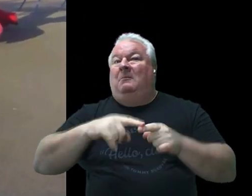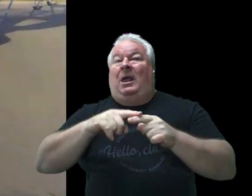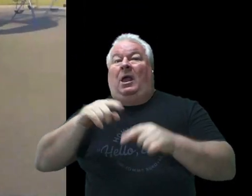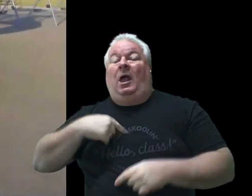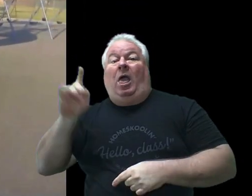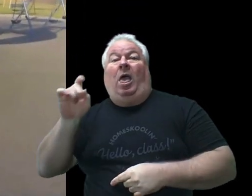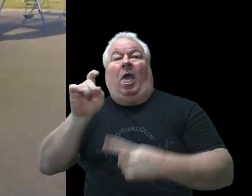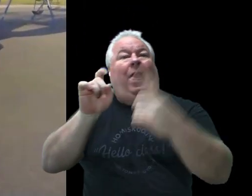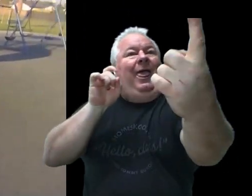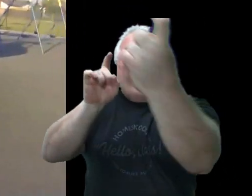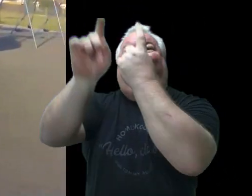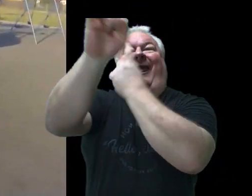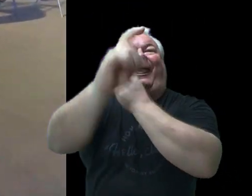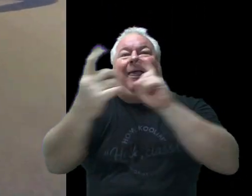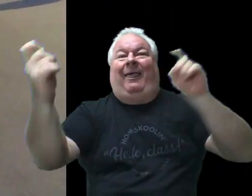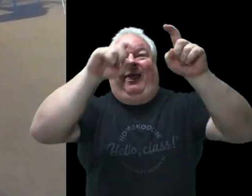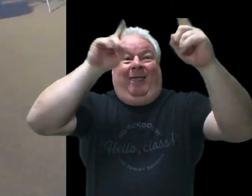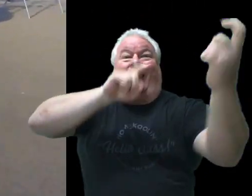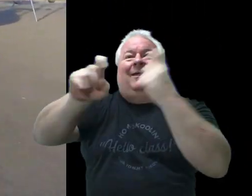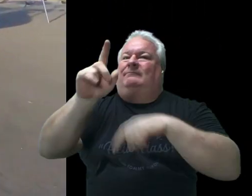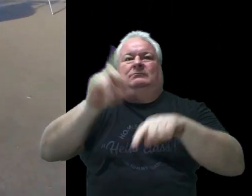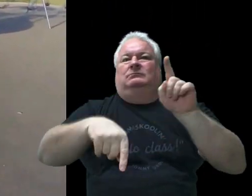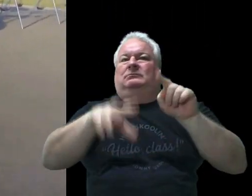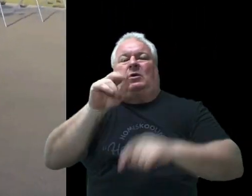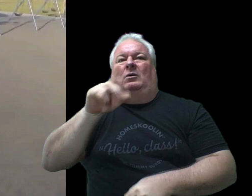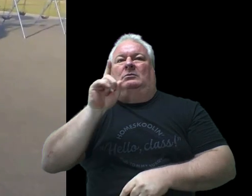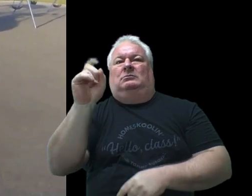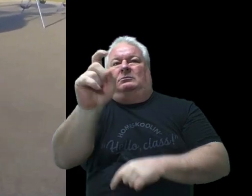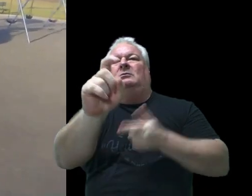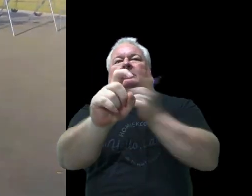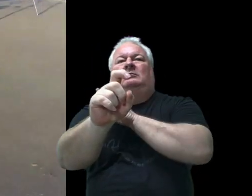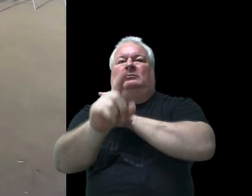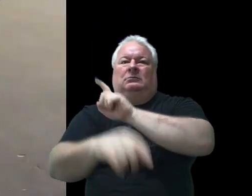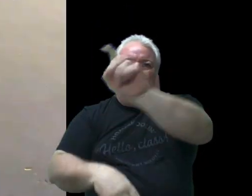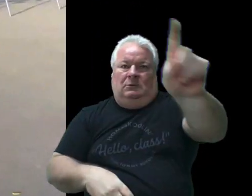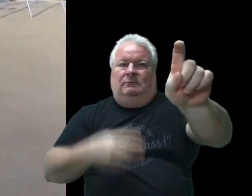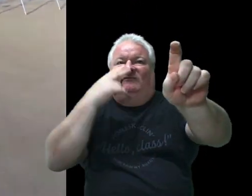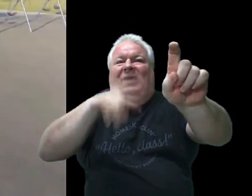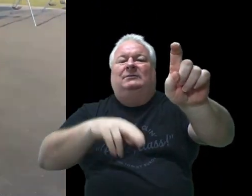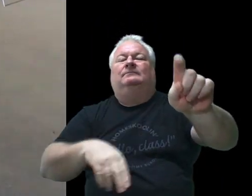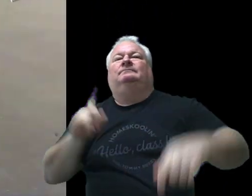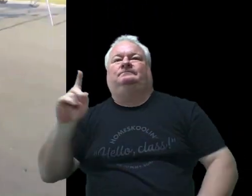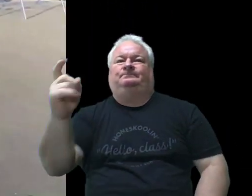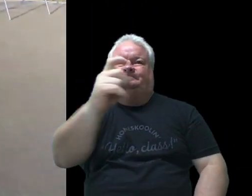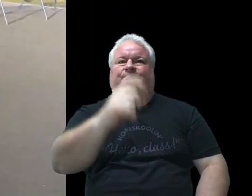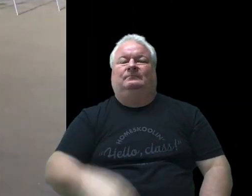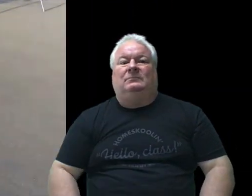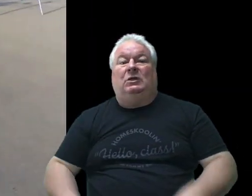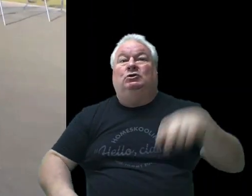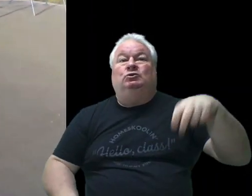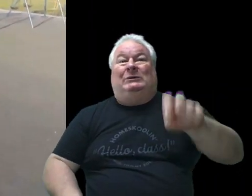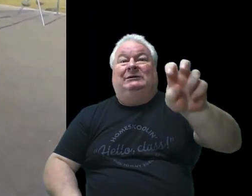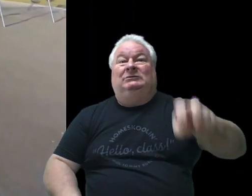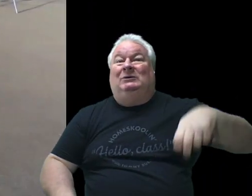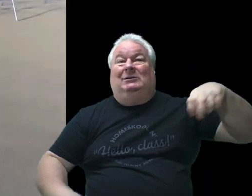way. So when you take a walk here with your teachers, you will notice all the